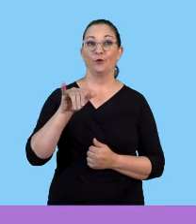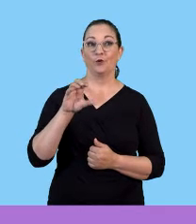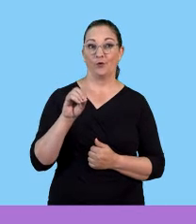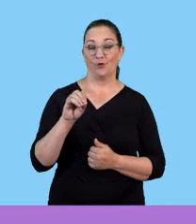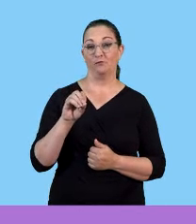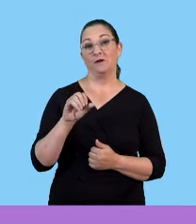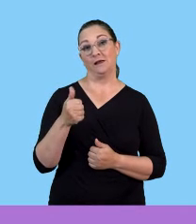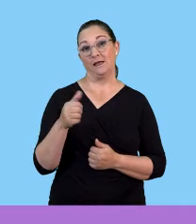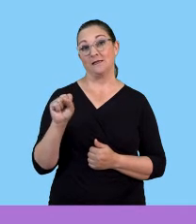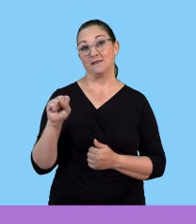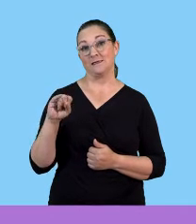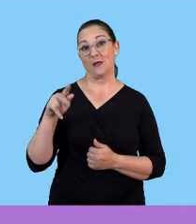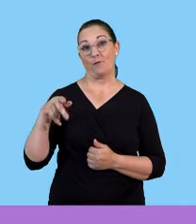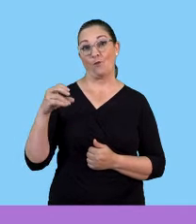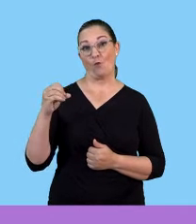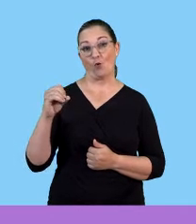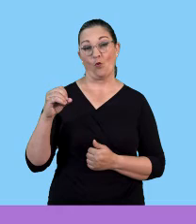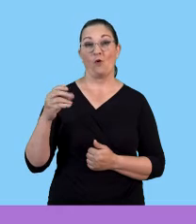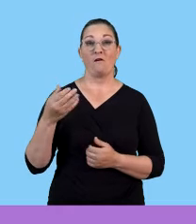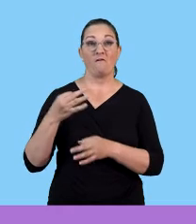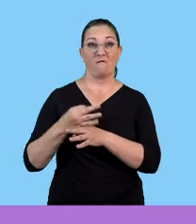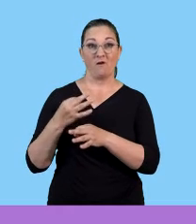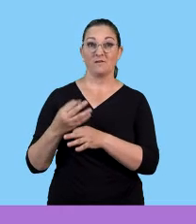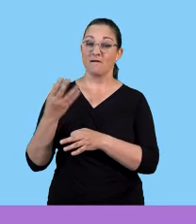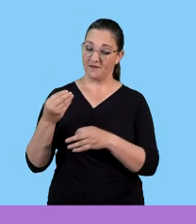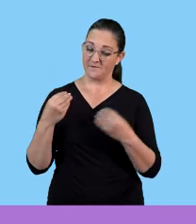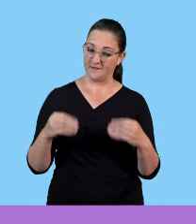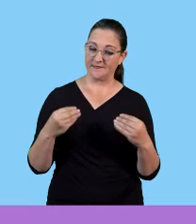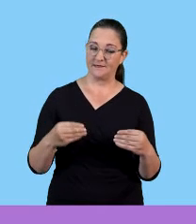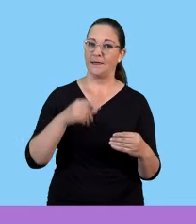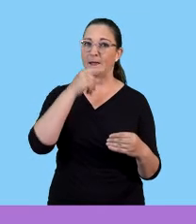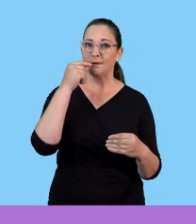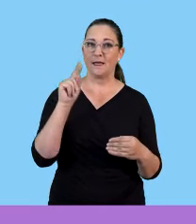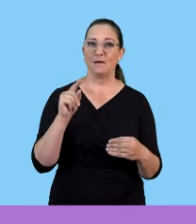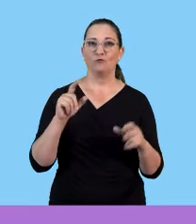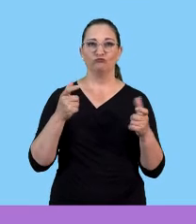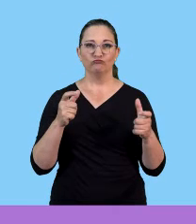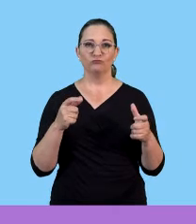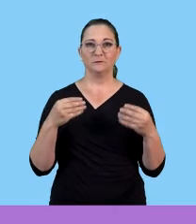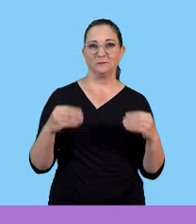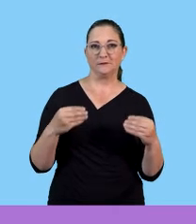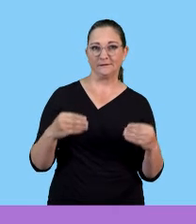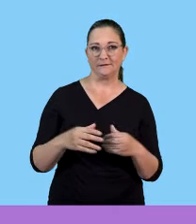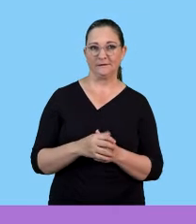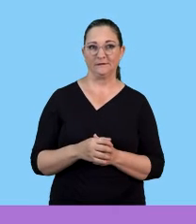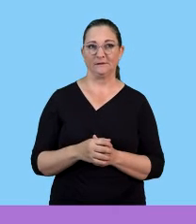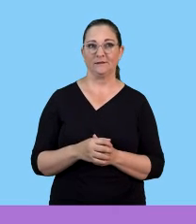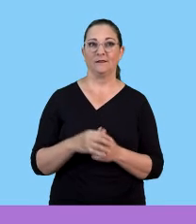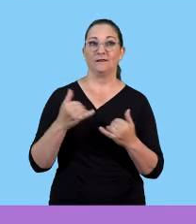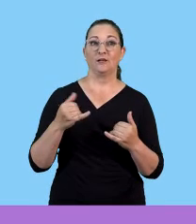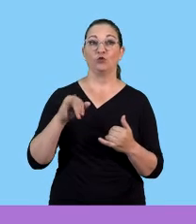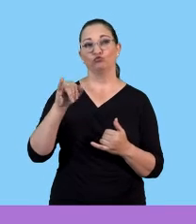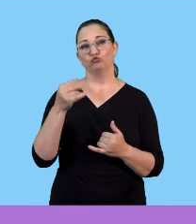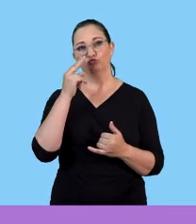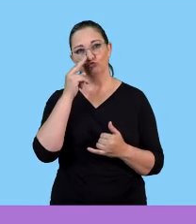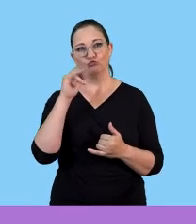Vuyo and Sipo's father own a biscuit business called Biscuits for Africa. It is the June-July school holidays, and